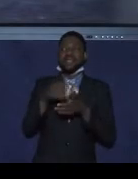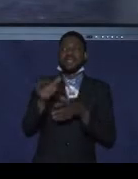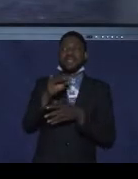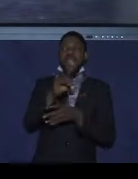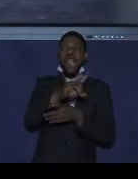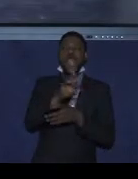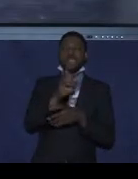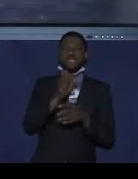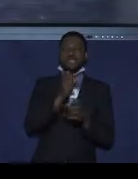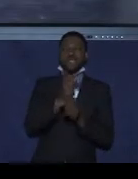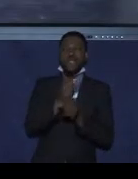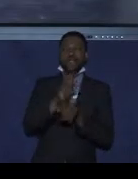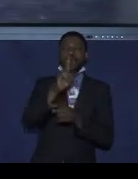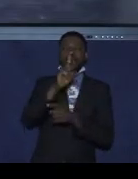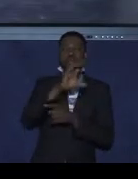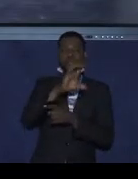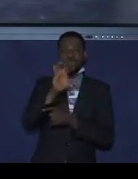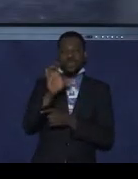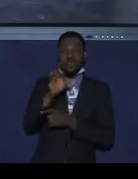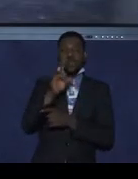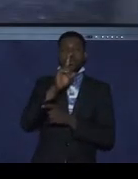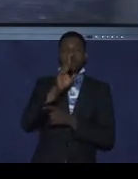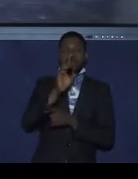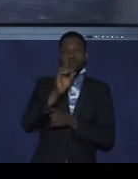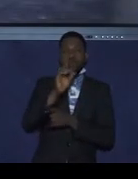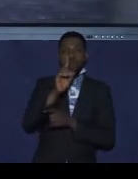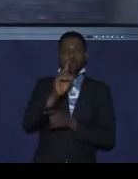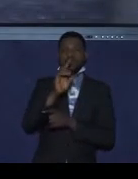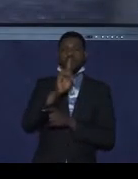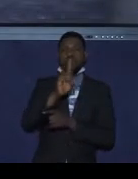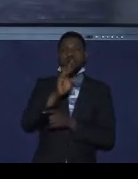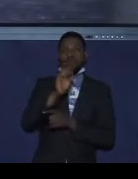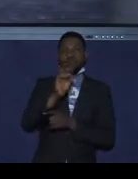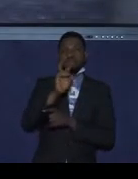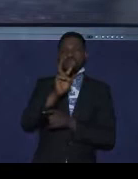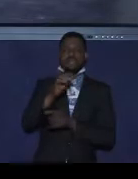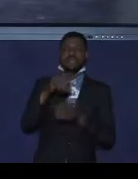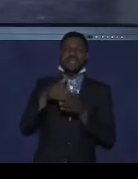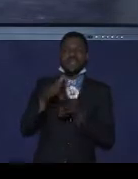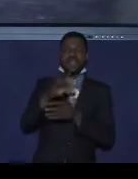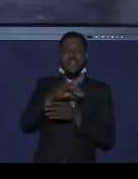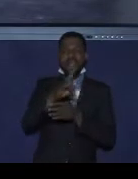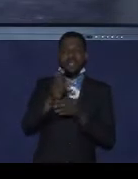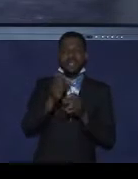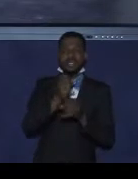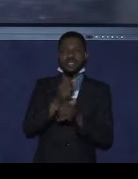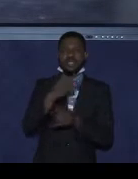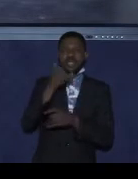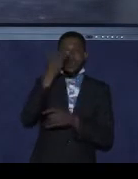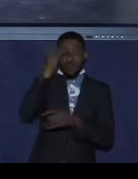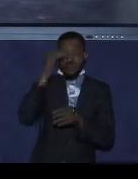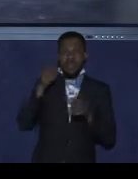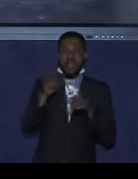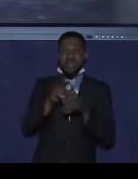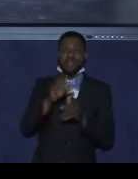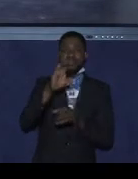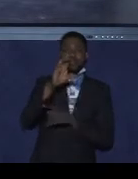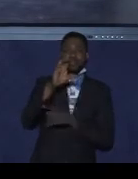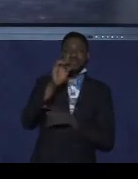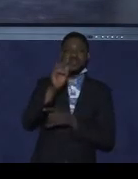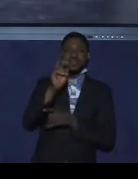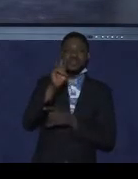people in their hundreds? 100, 101, 100, and in their hundreds, they are known